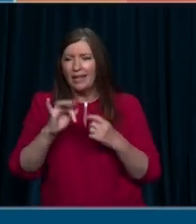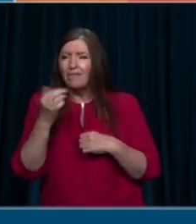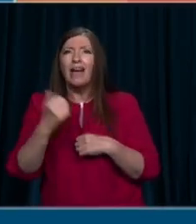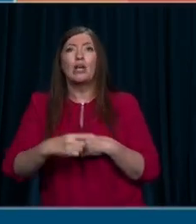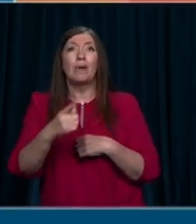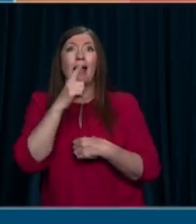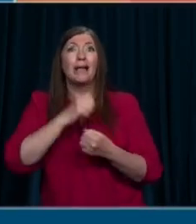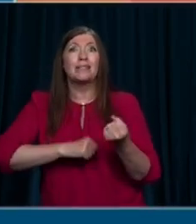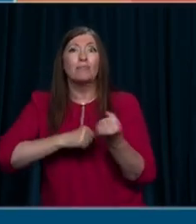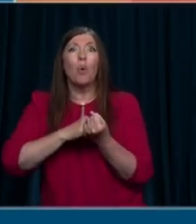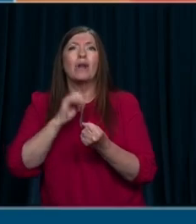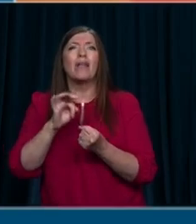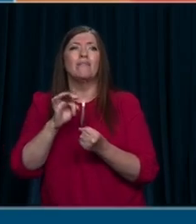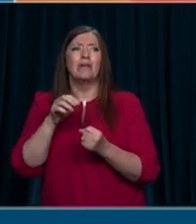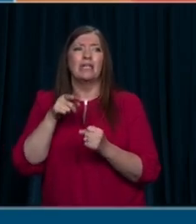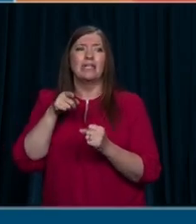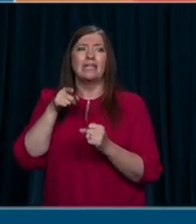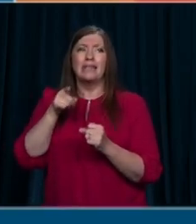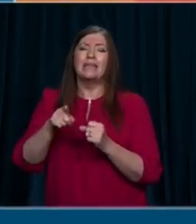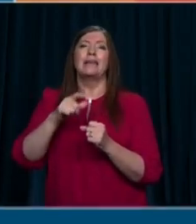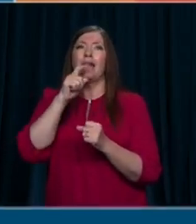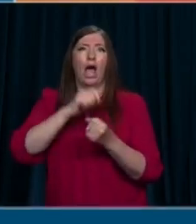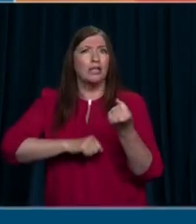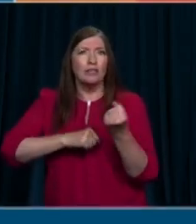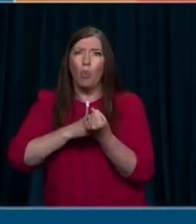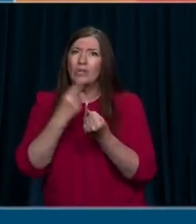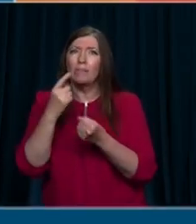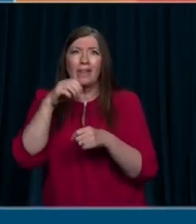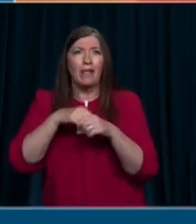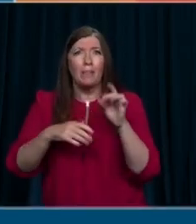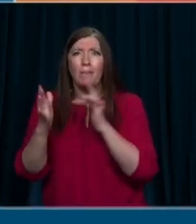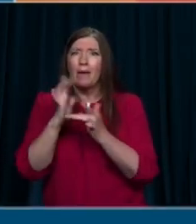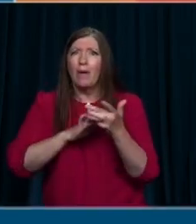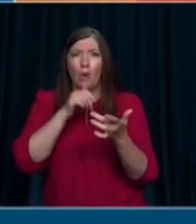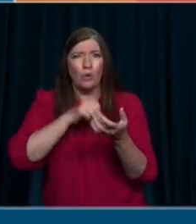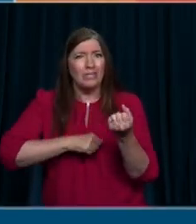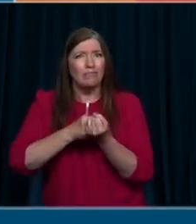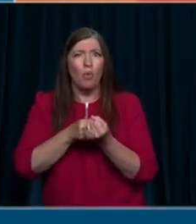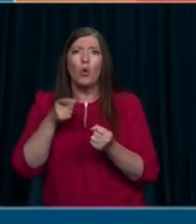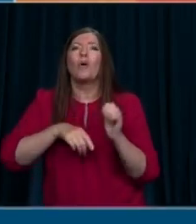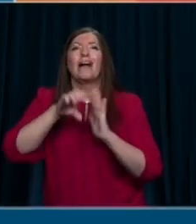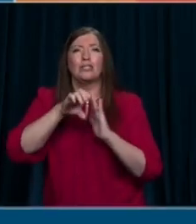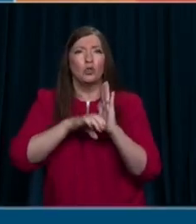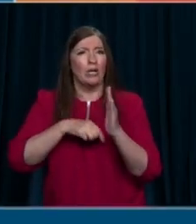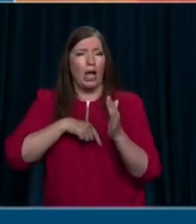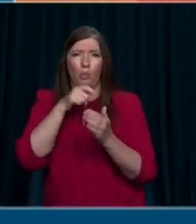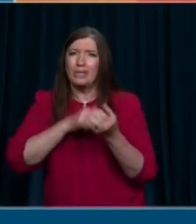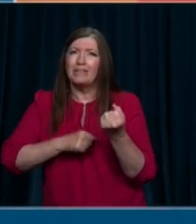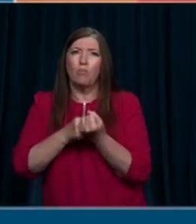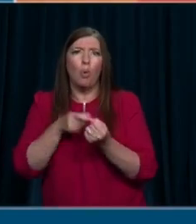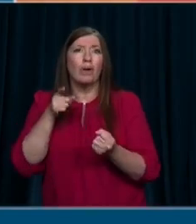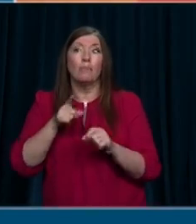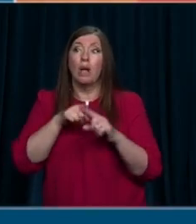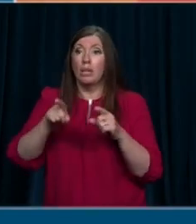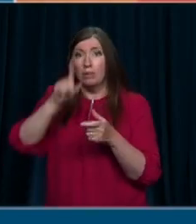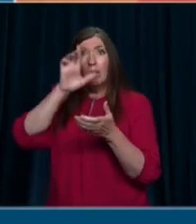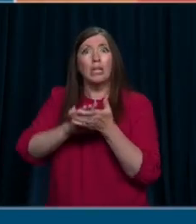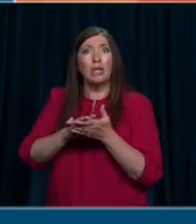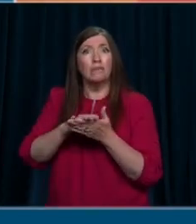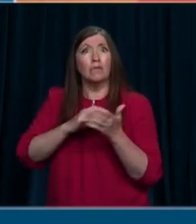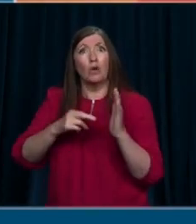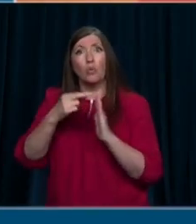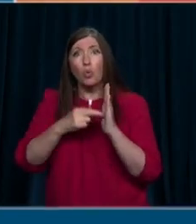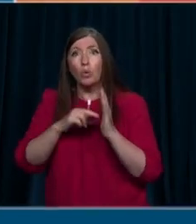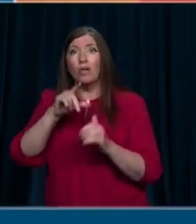If he goes against something in here, I don't think I would support him. But it's not in his character. He wants to make America great. He believes in the rule of law. He believes in the Constitution.